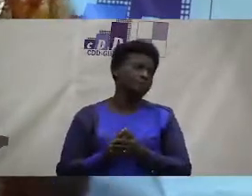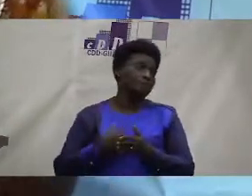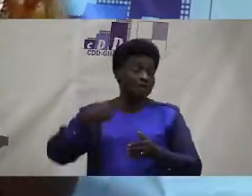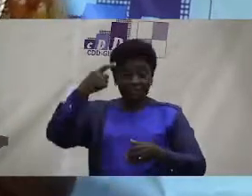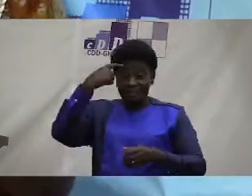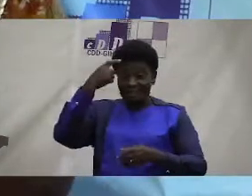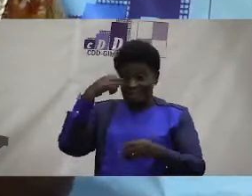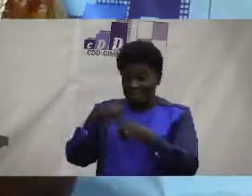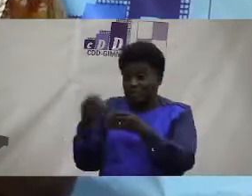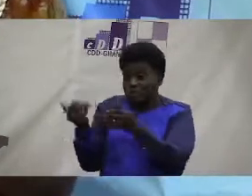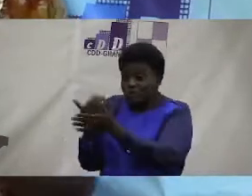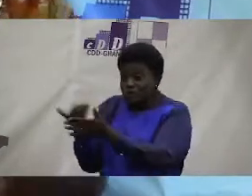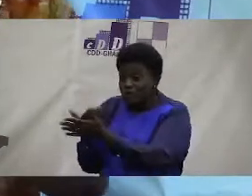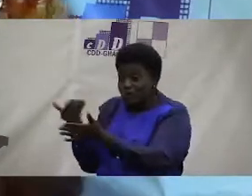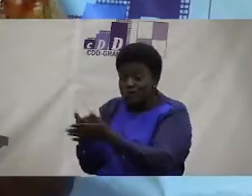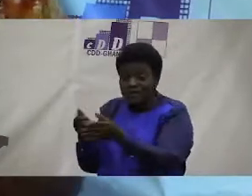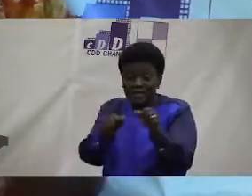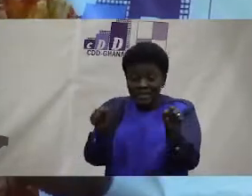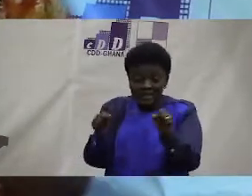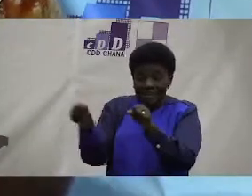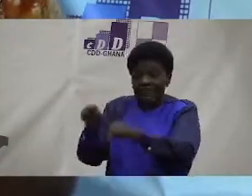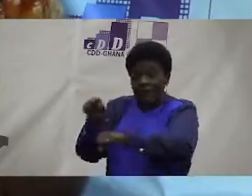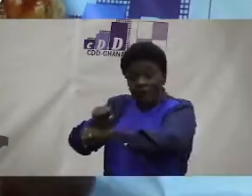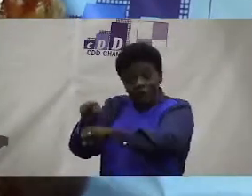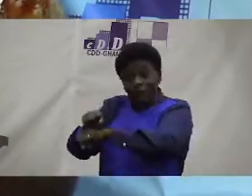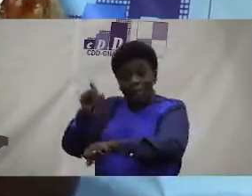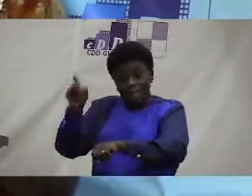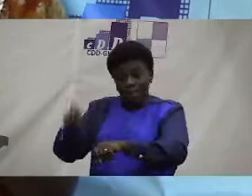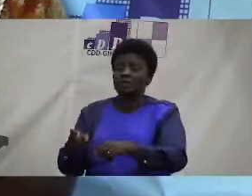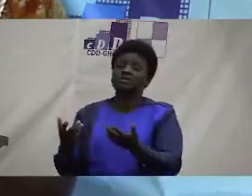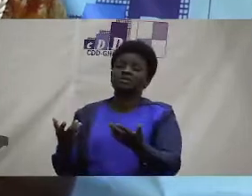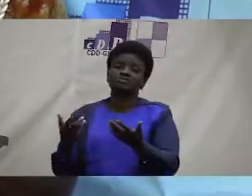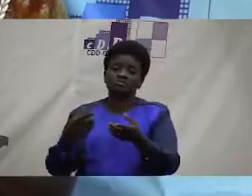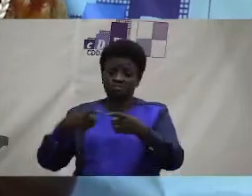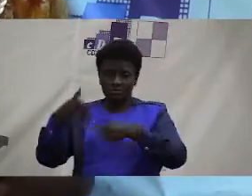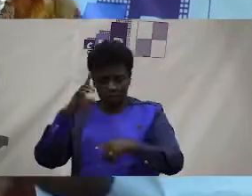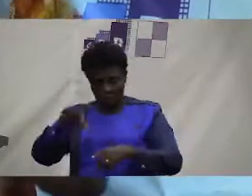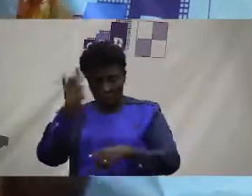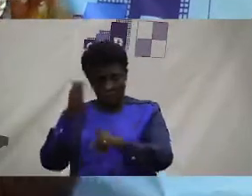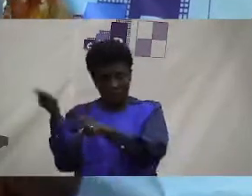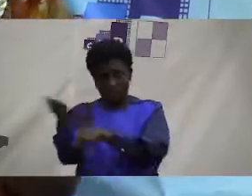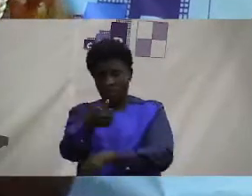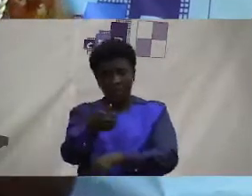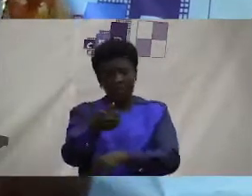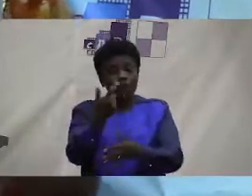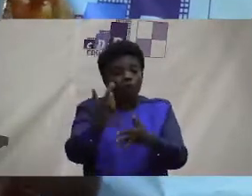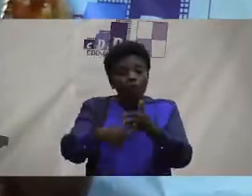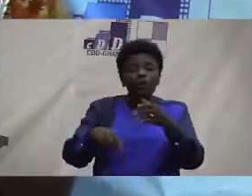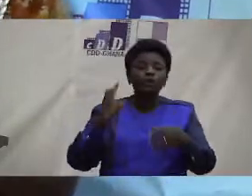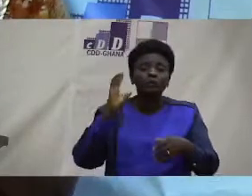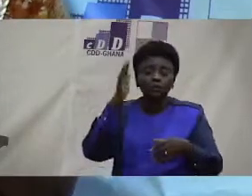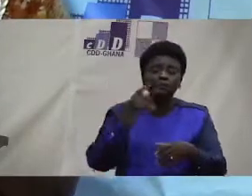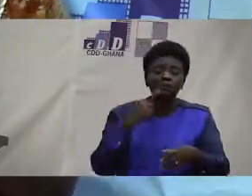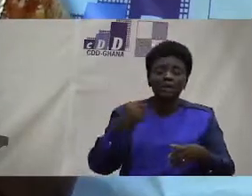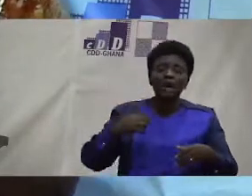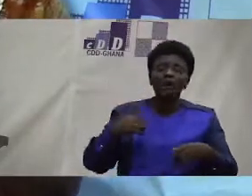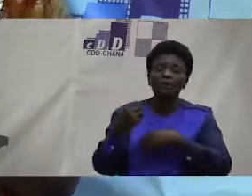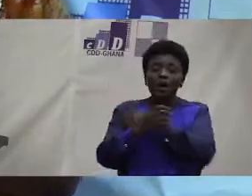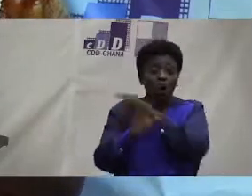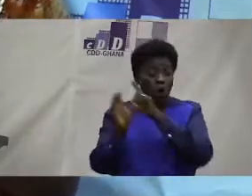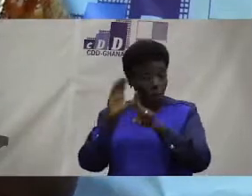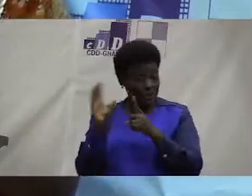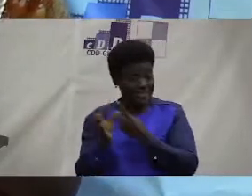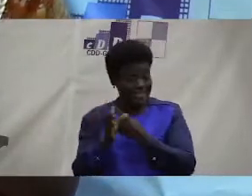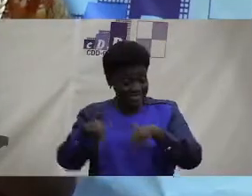the new areas of work we really have to define for ourselves. What will be our stake in